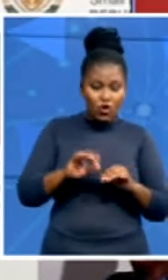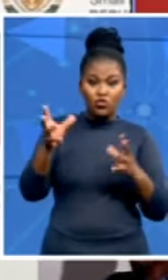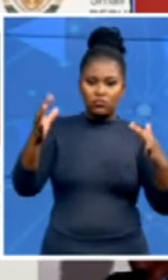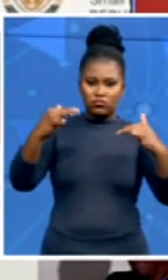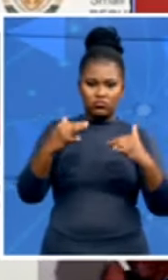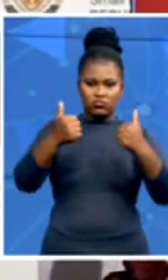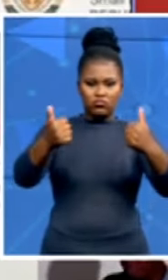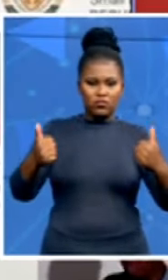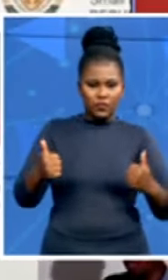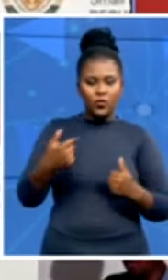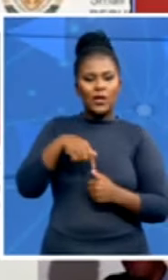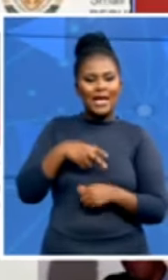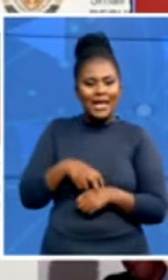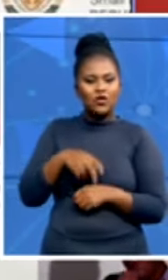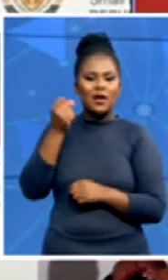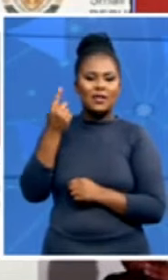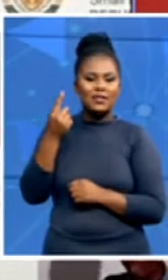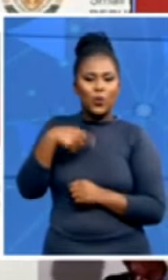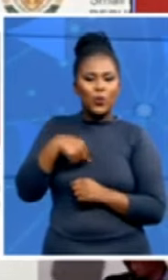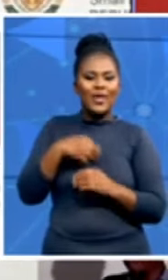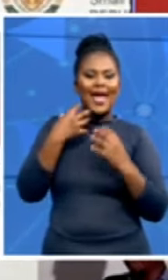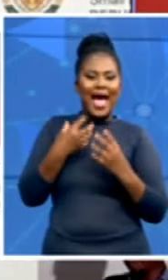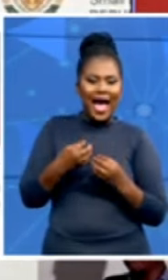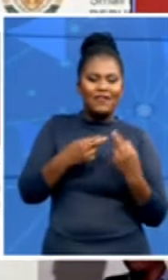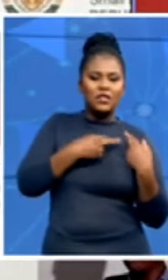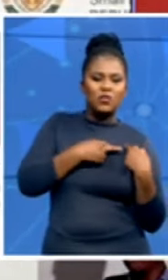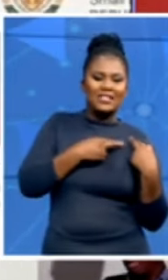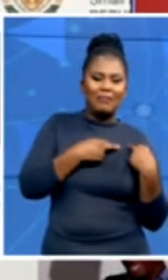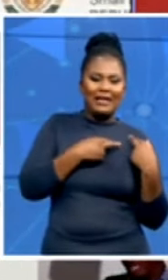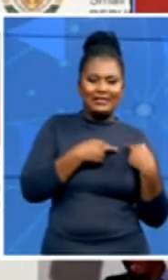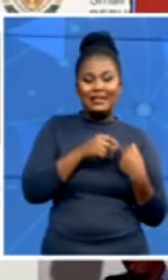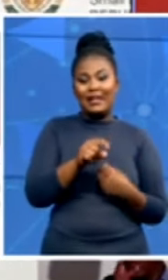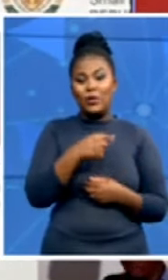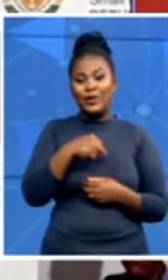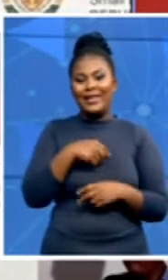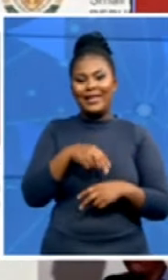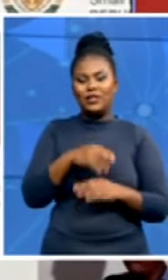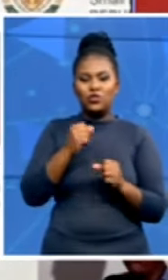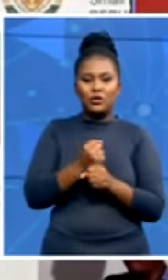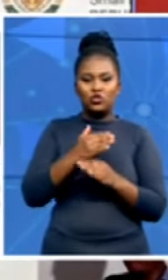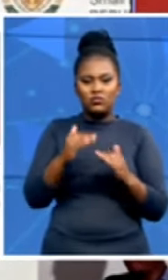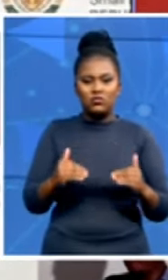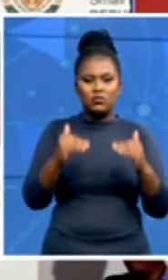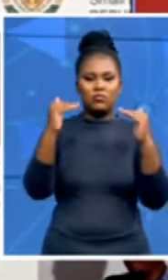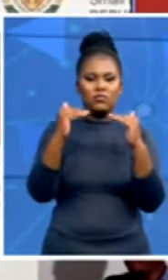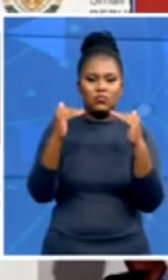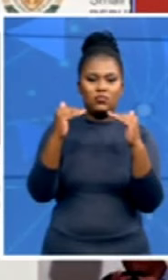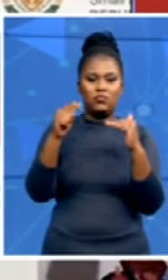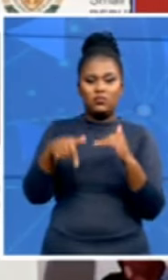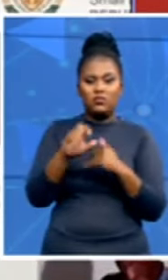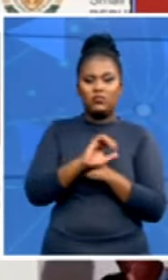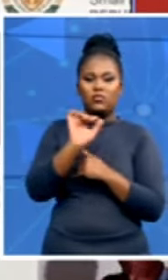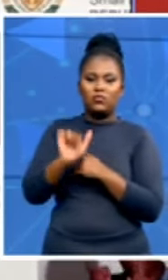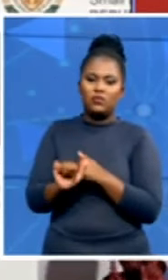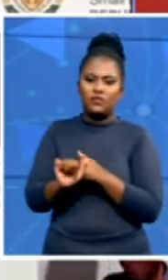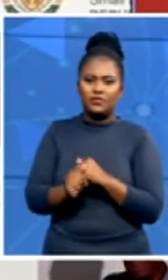this responsibility that we have to carry out and an obligation that must be fulfilled towards the